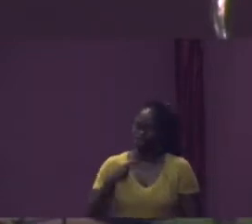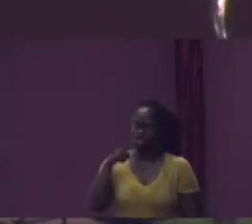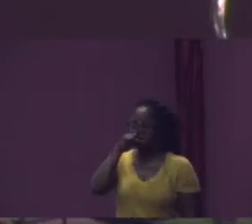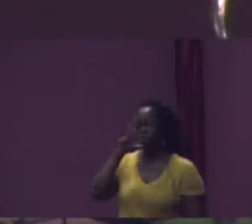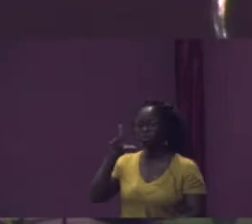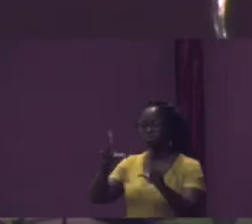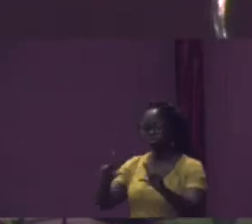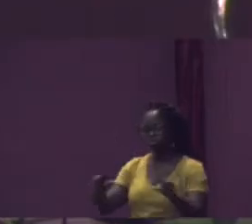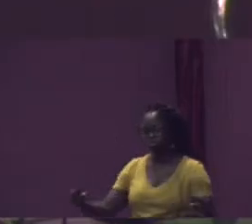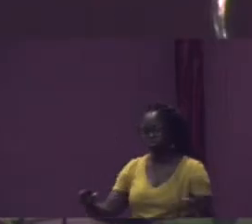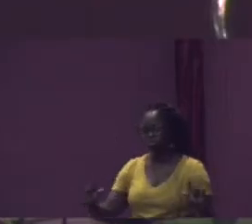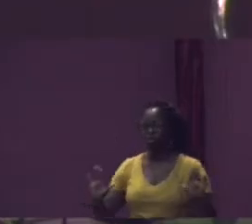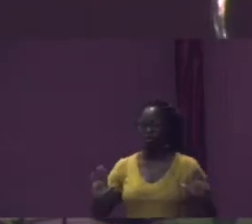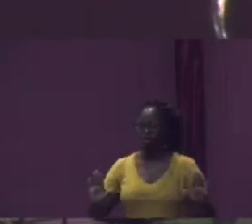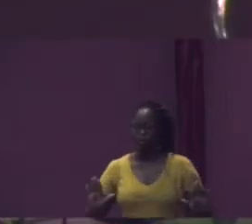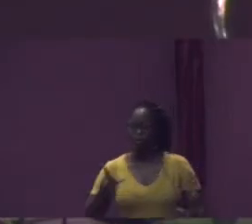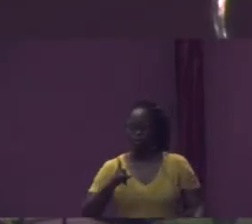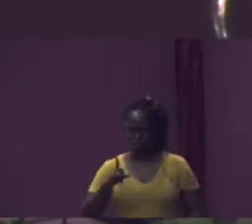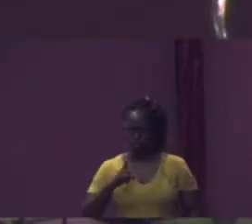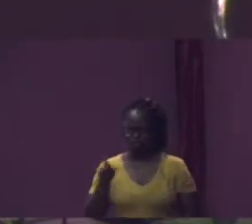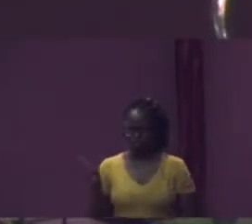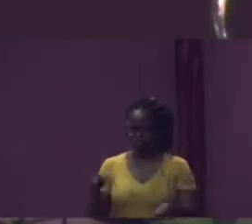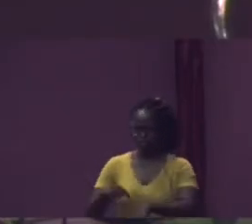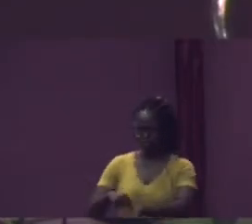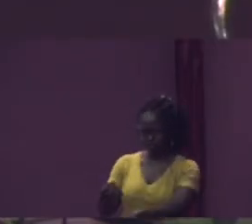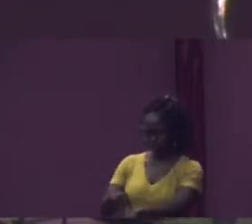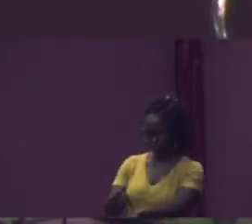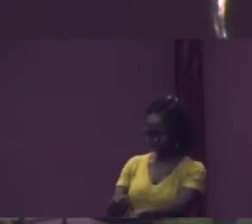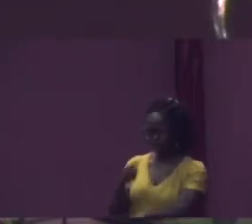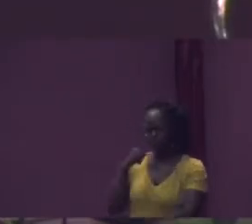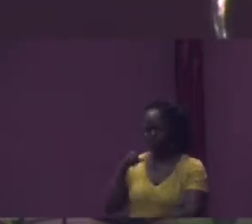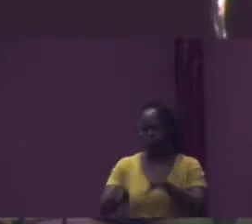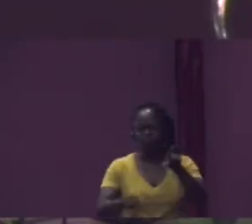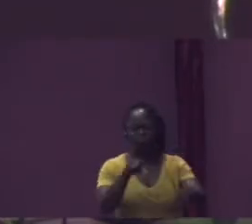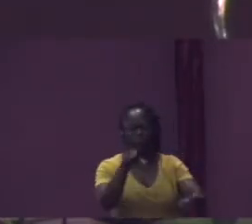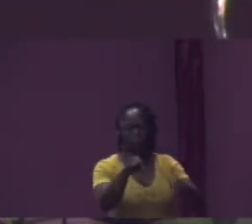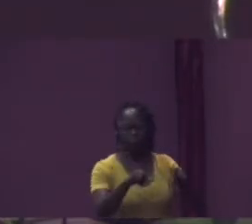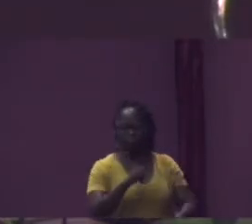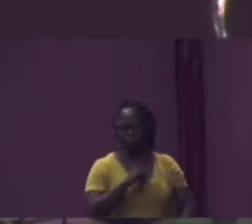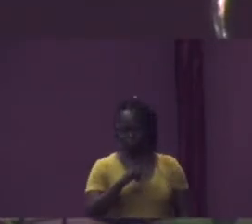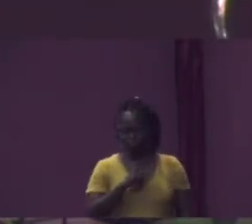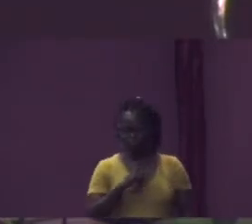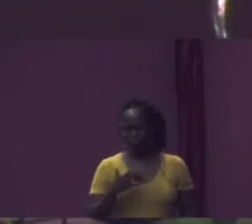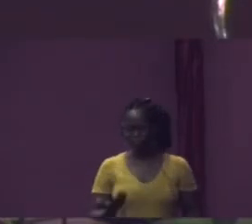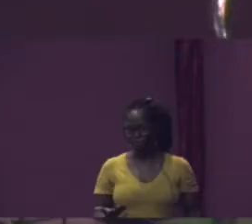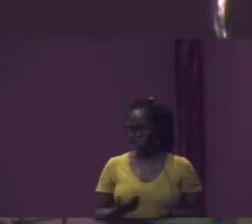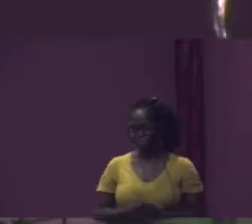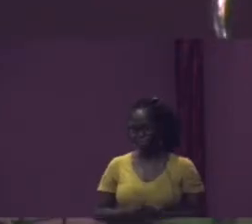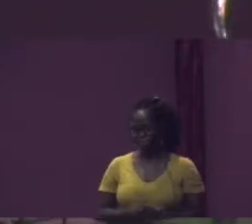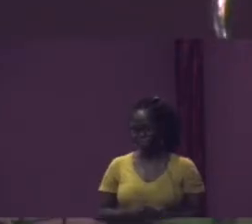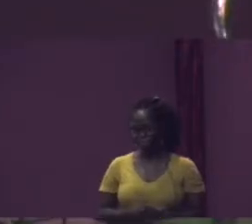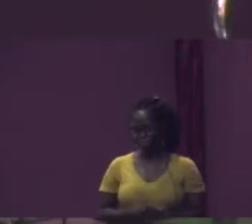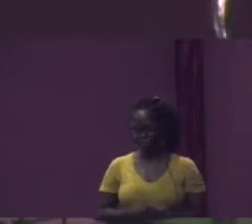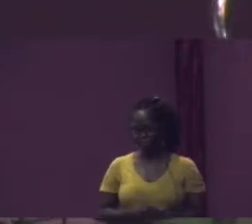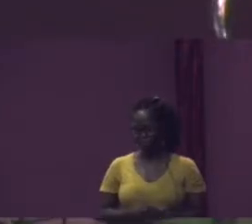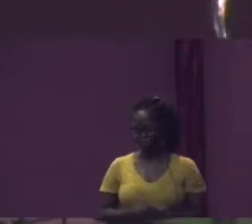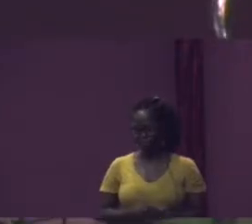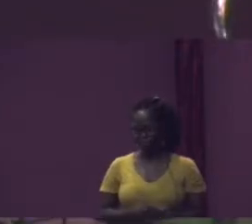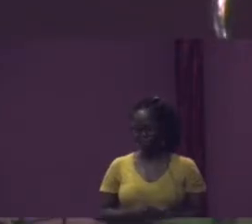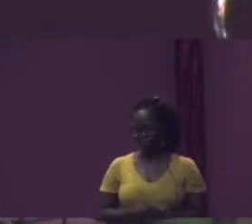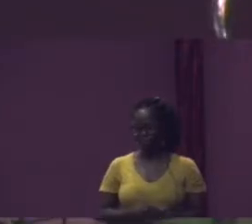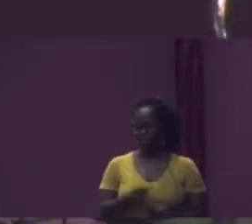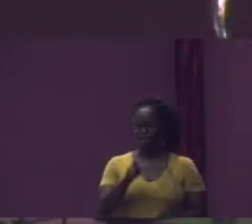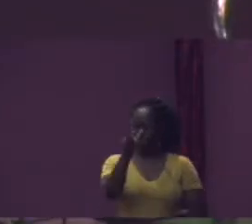consider it seriously. There was a new collective agreement that sustained the truth claim that individuals could